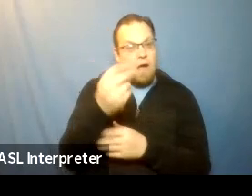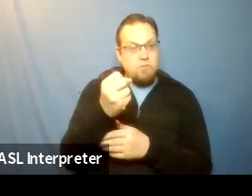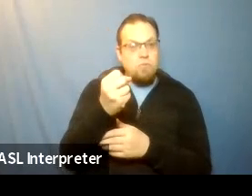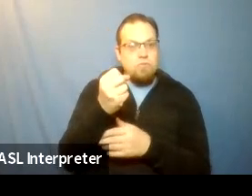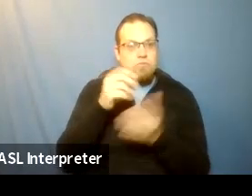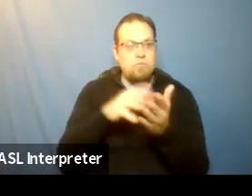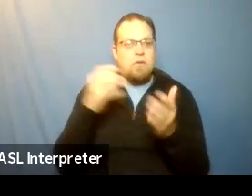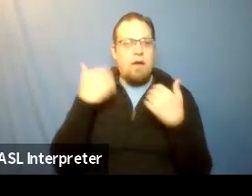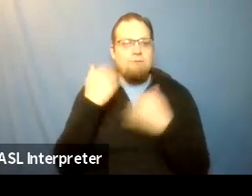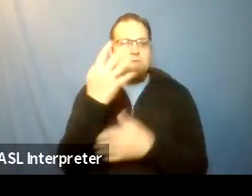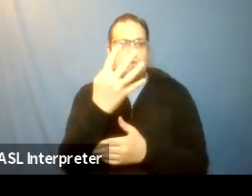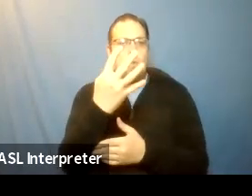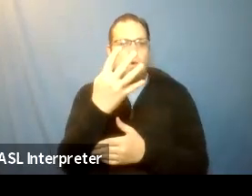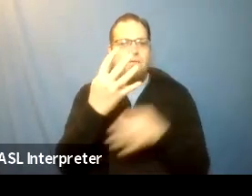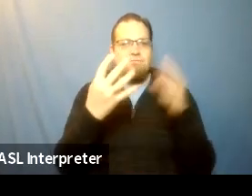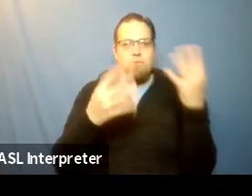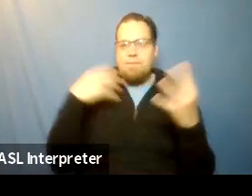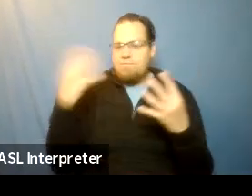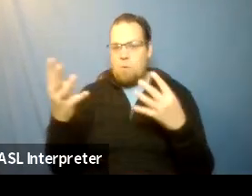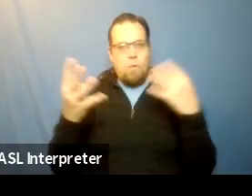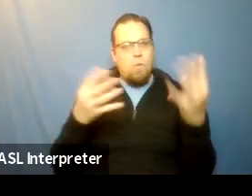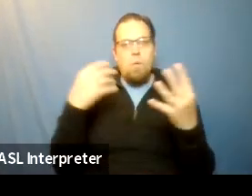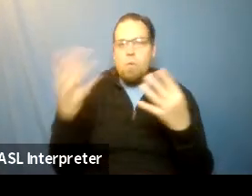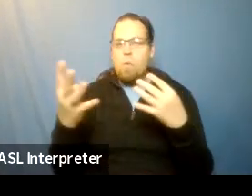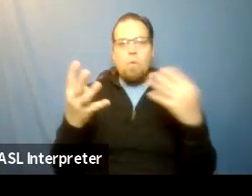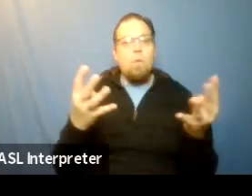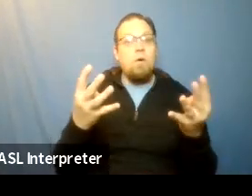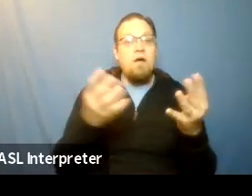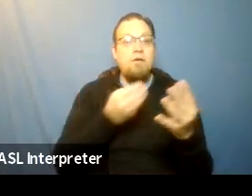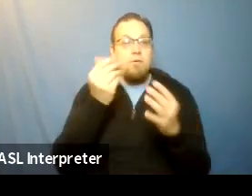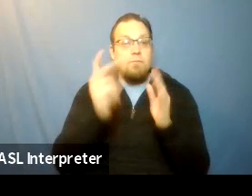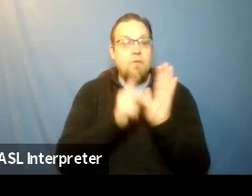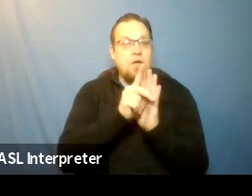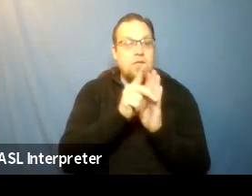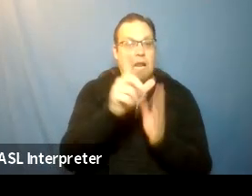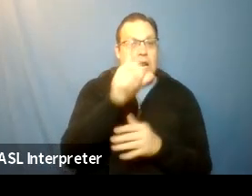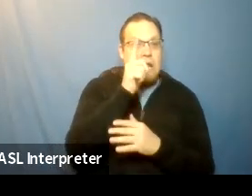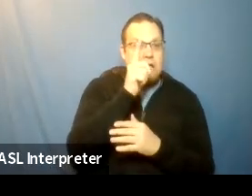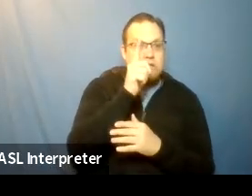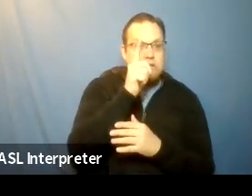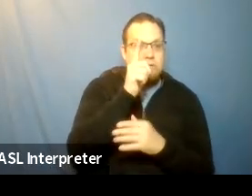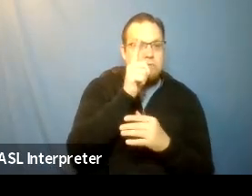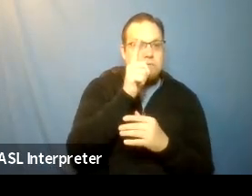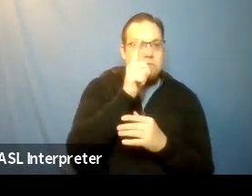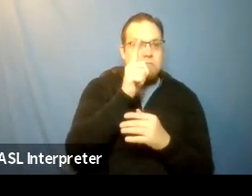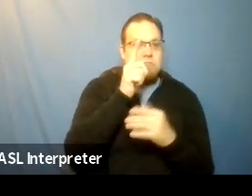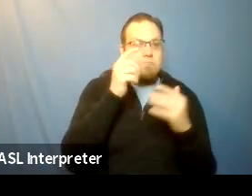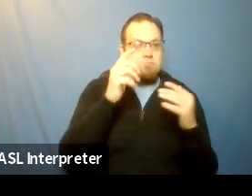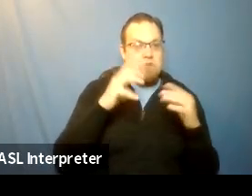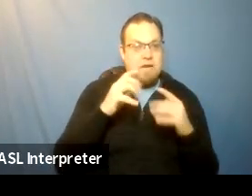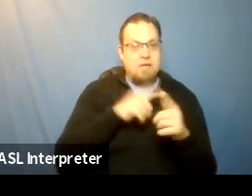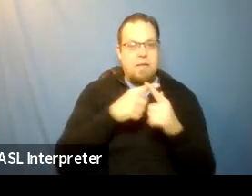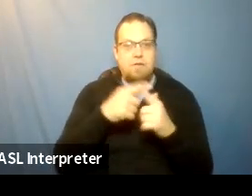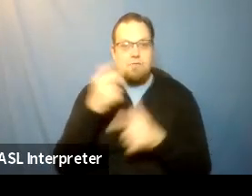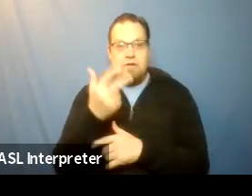have 4 periods. We're on the 4x4. So again, a couple of periods, a lunch break, and then periods 3 and 4, and the